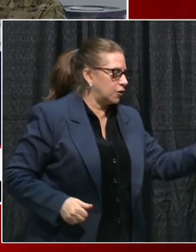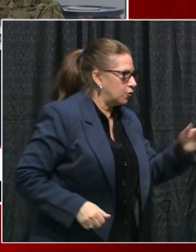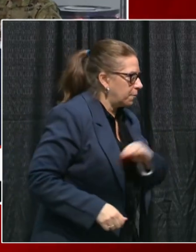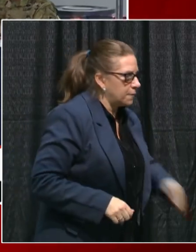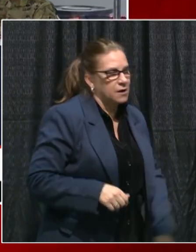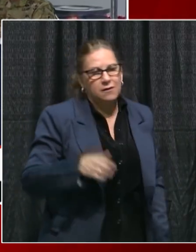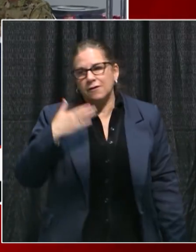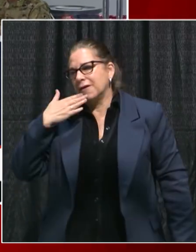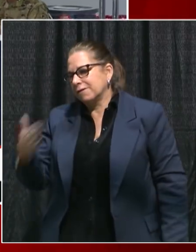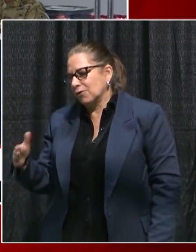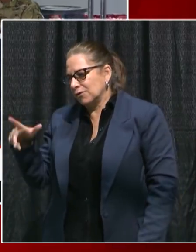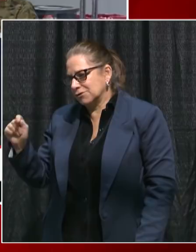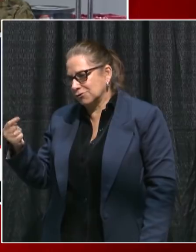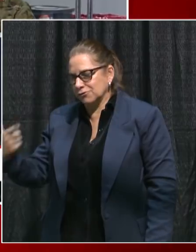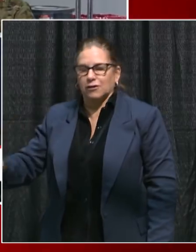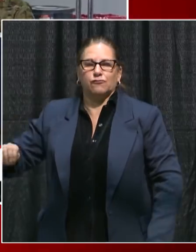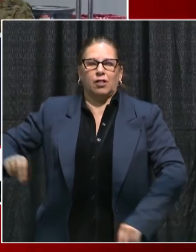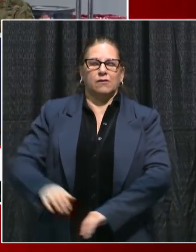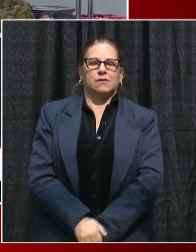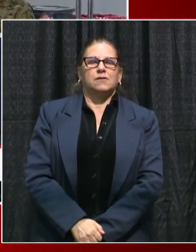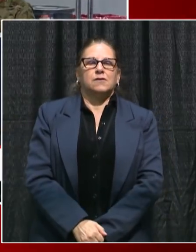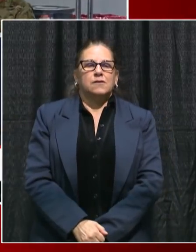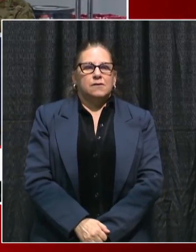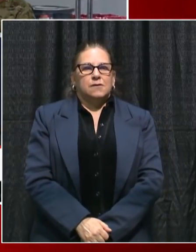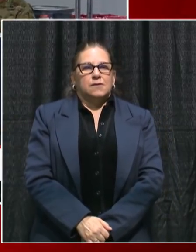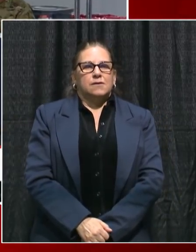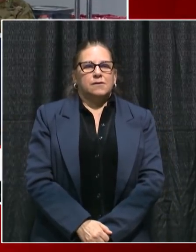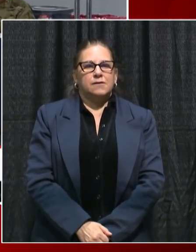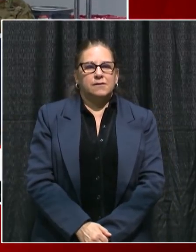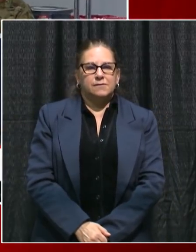turn to Jack Sava from MedStar Washington.